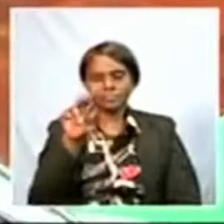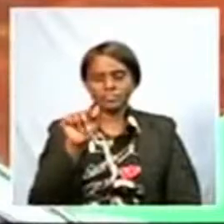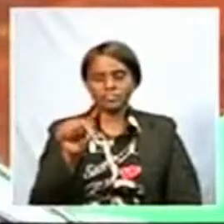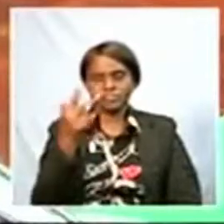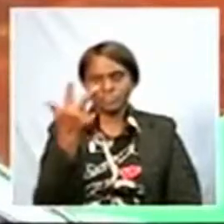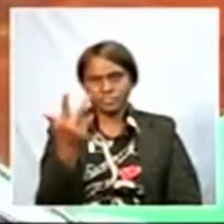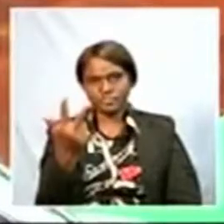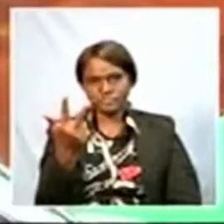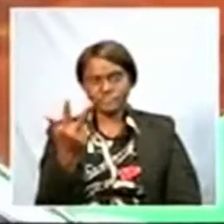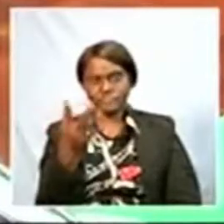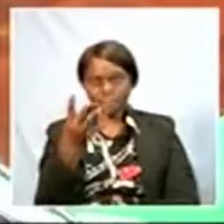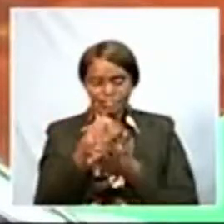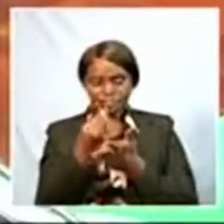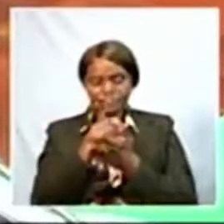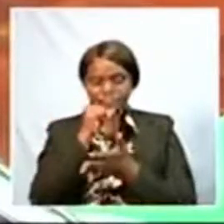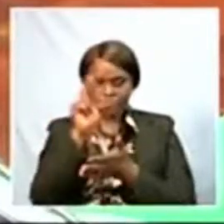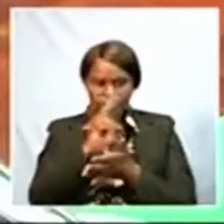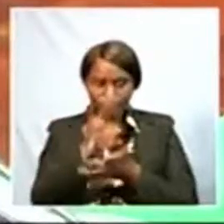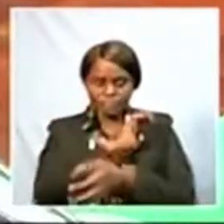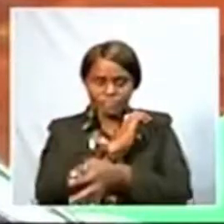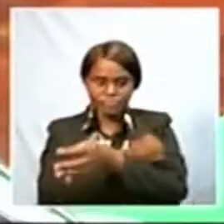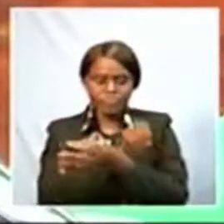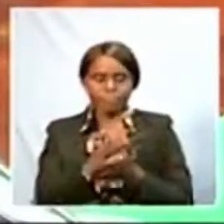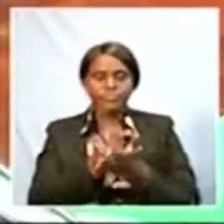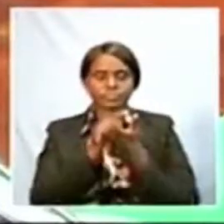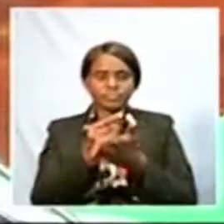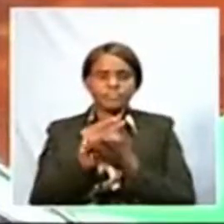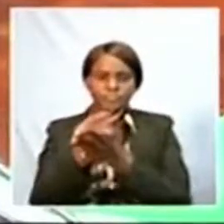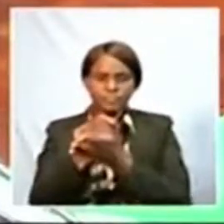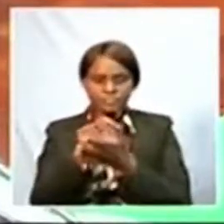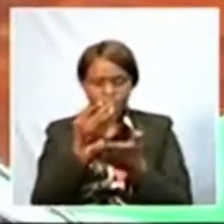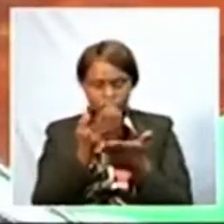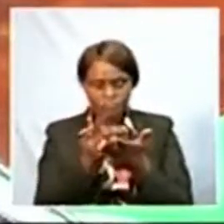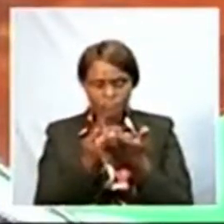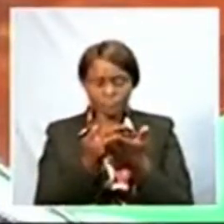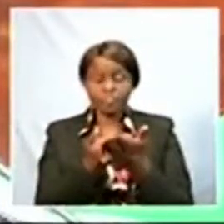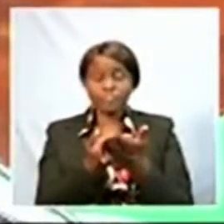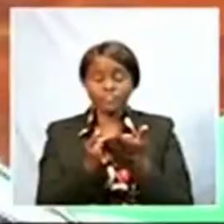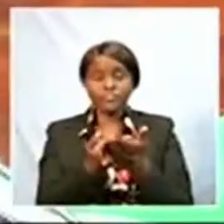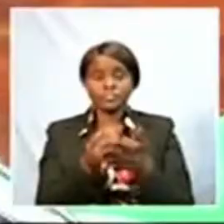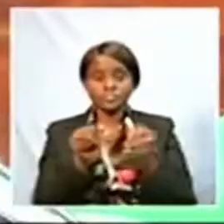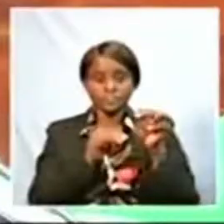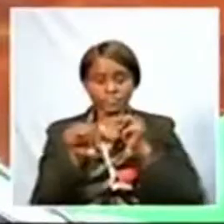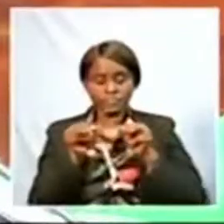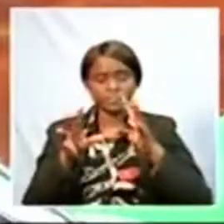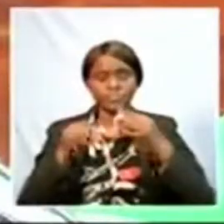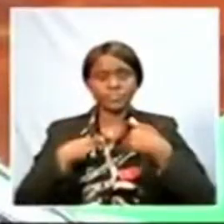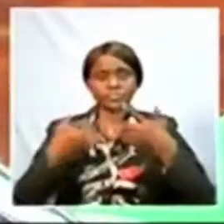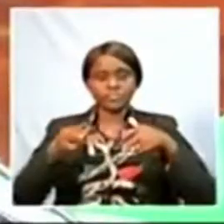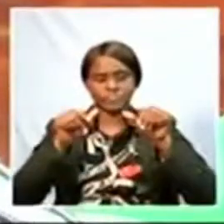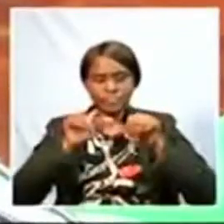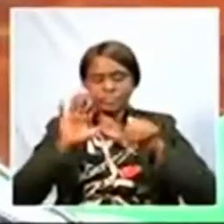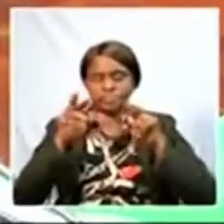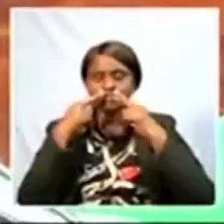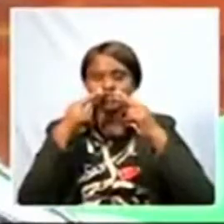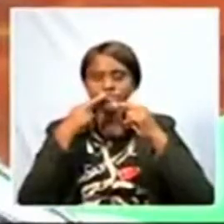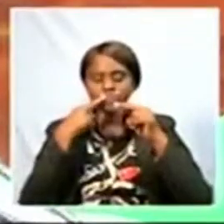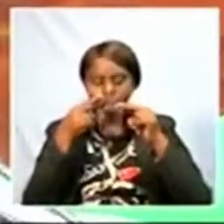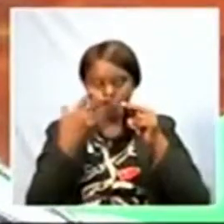2.3, unspent funds, empowerment grants. Cause of query. Management acknowledges the auditor's